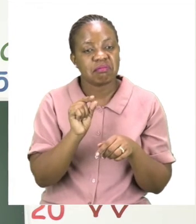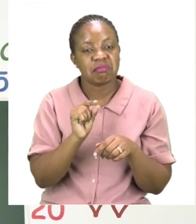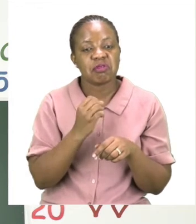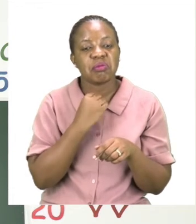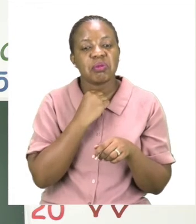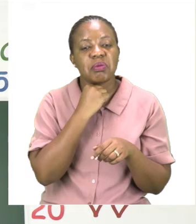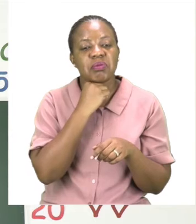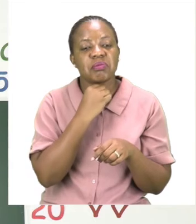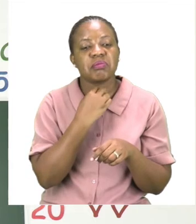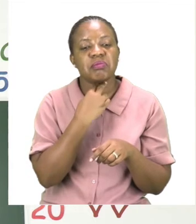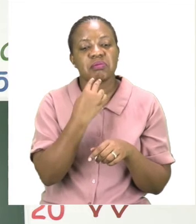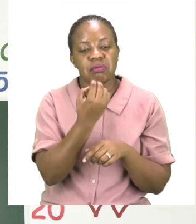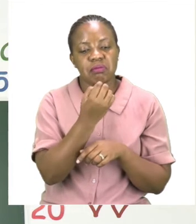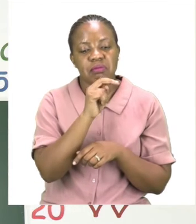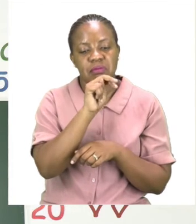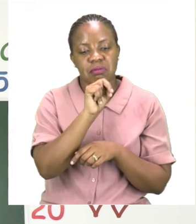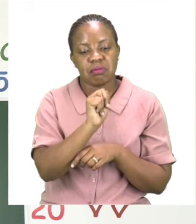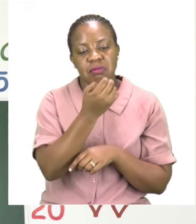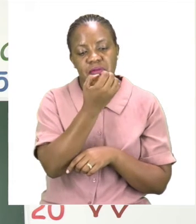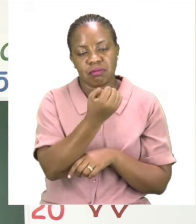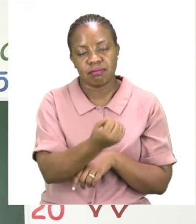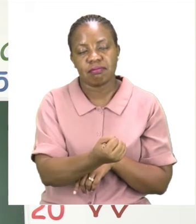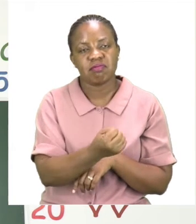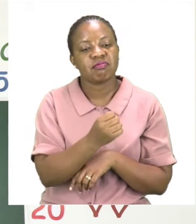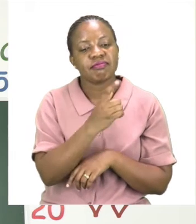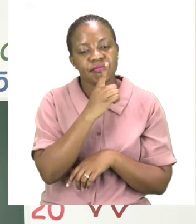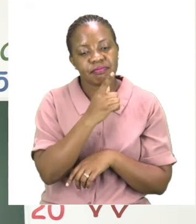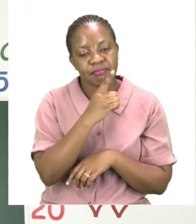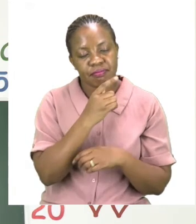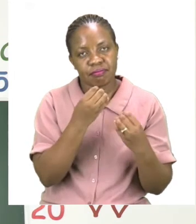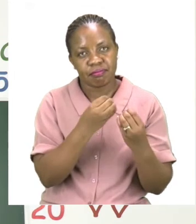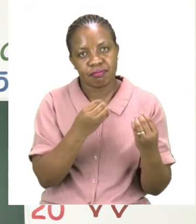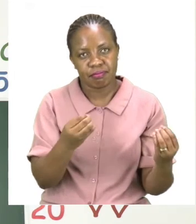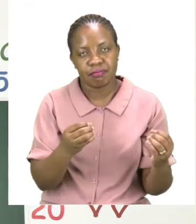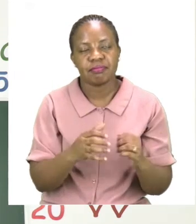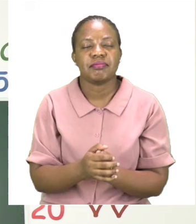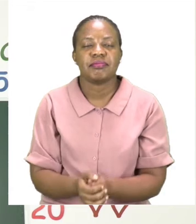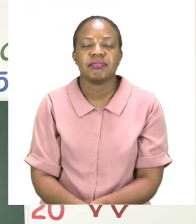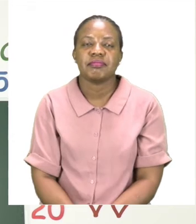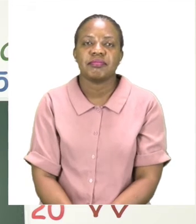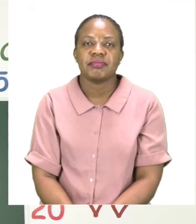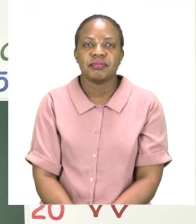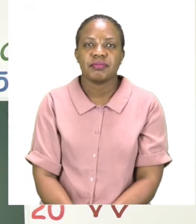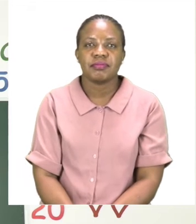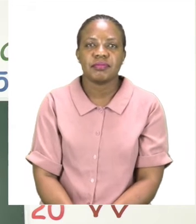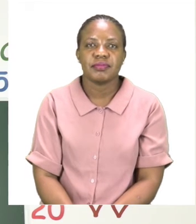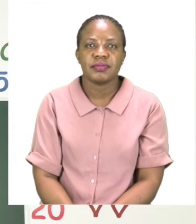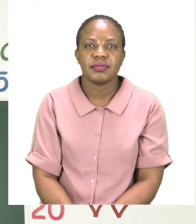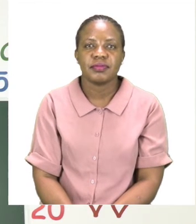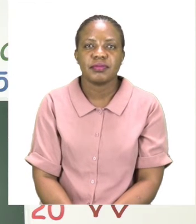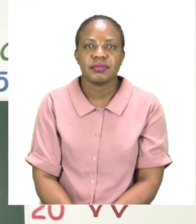the word nest, like the nest of a bird. We have seen them before in